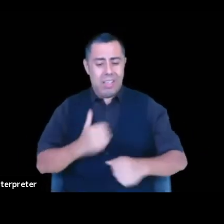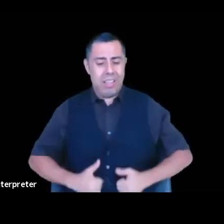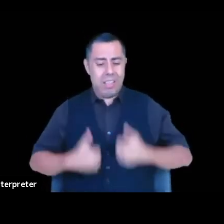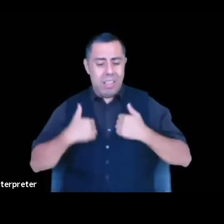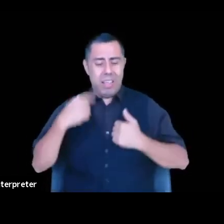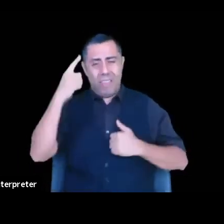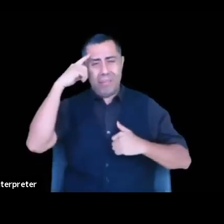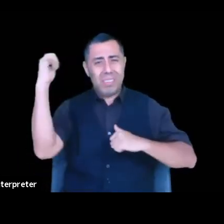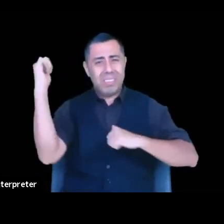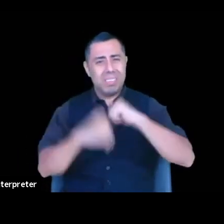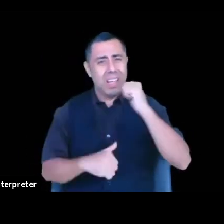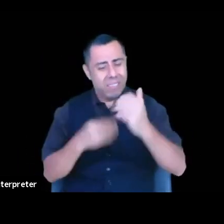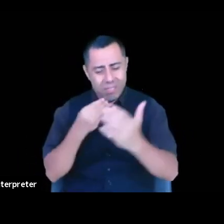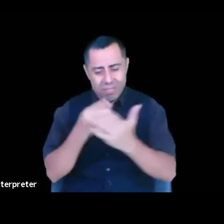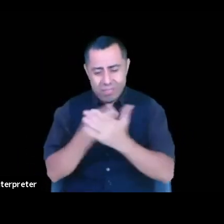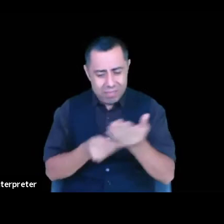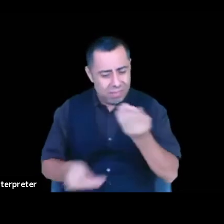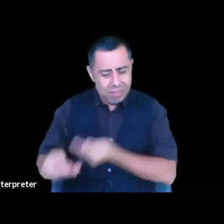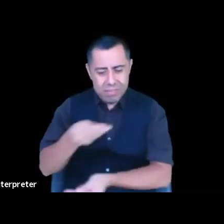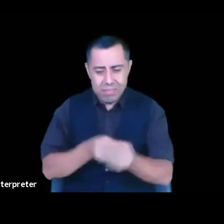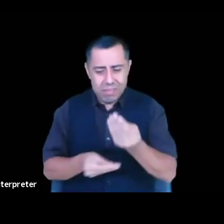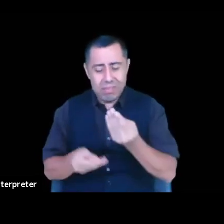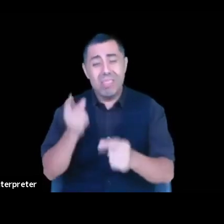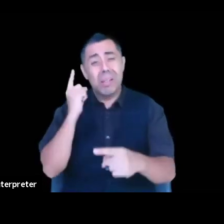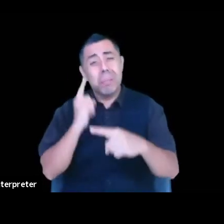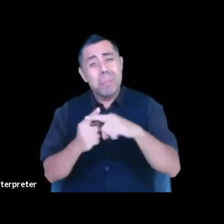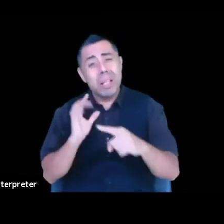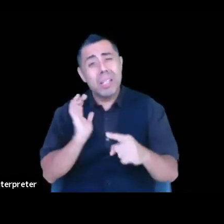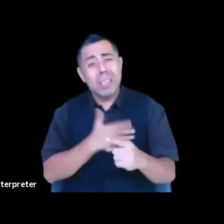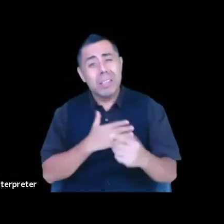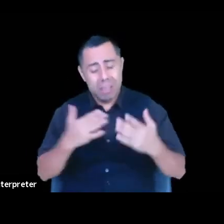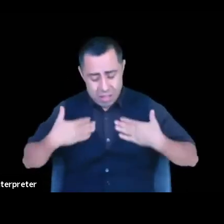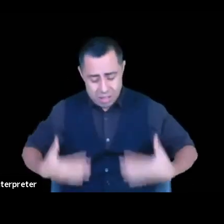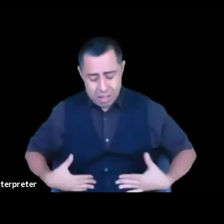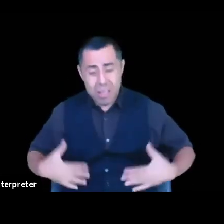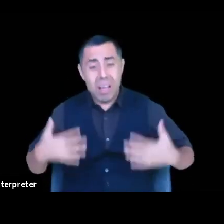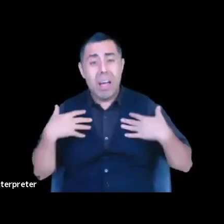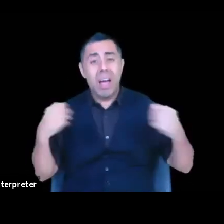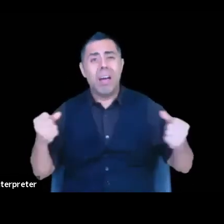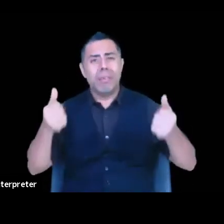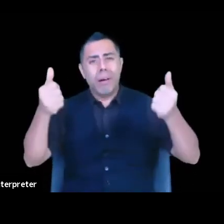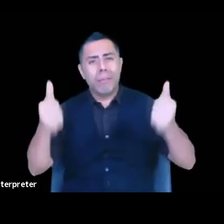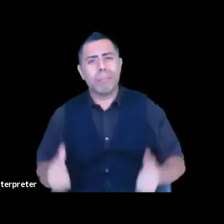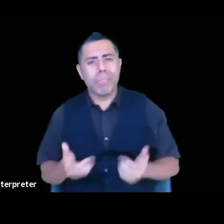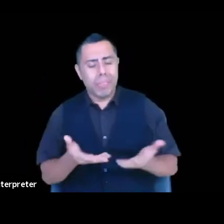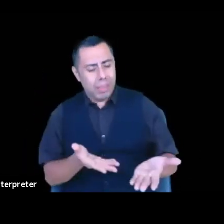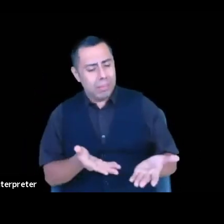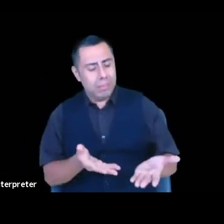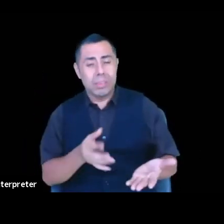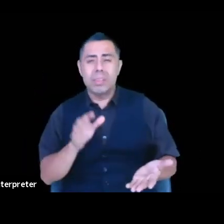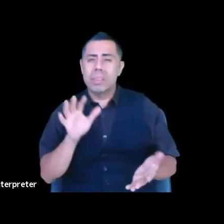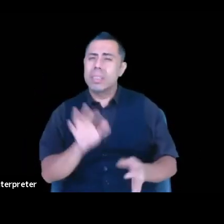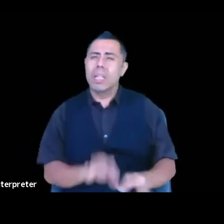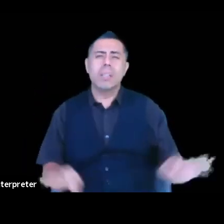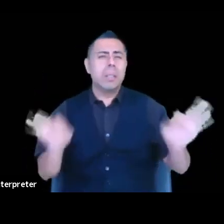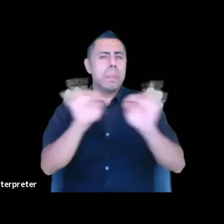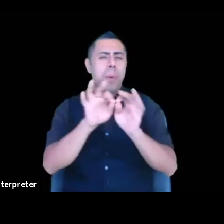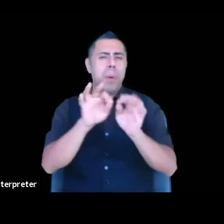health. And that's really important that I just really wanted to talk about, just the decline of our